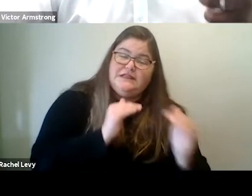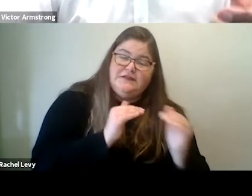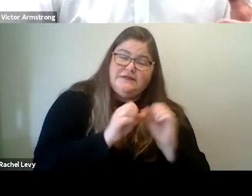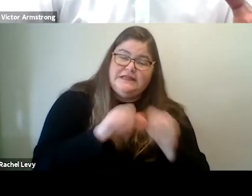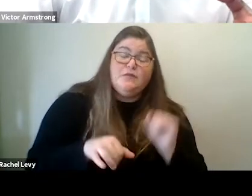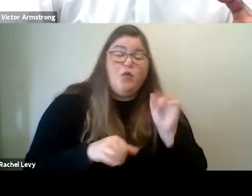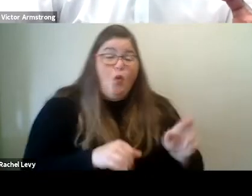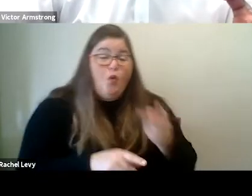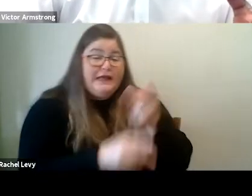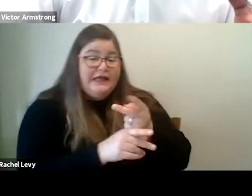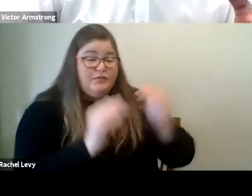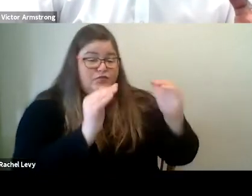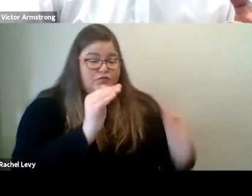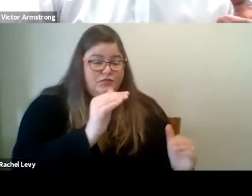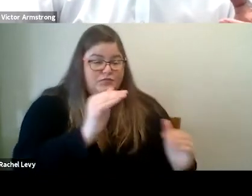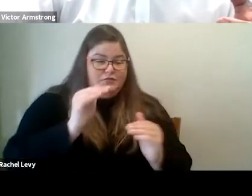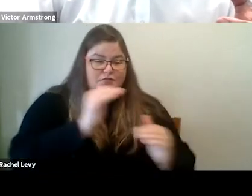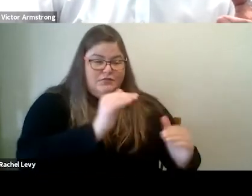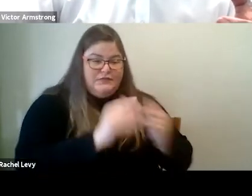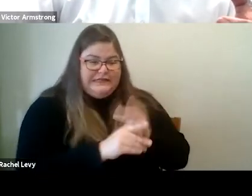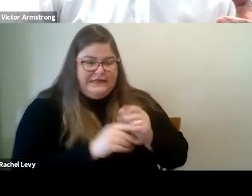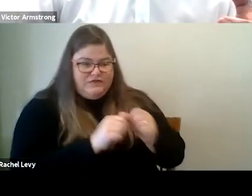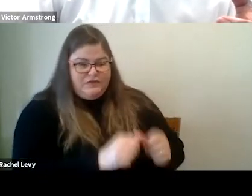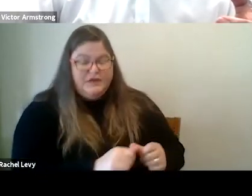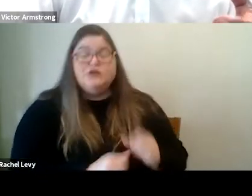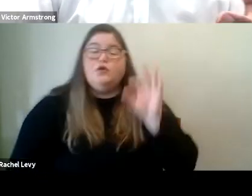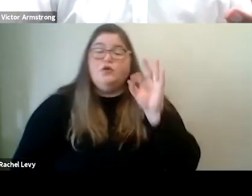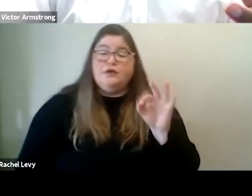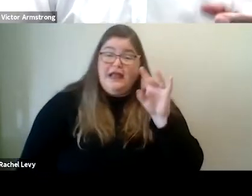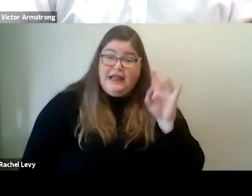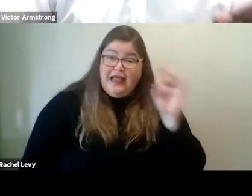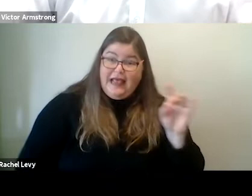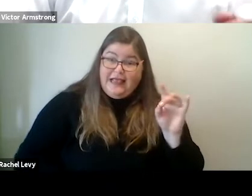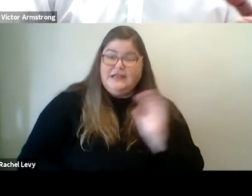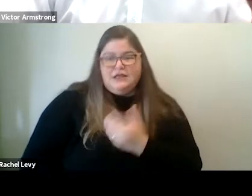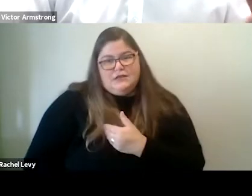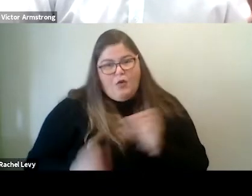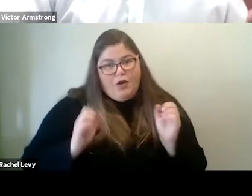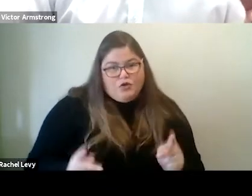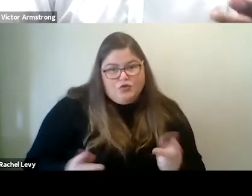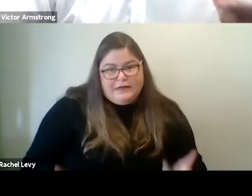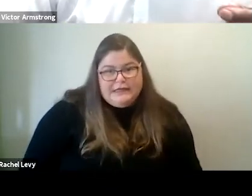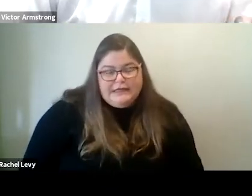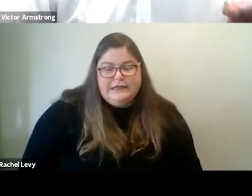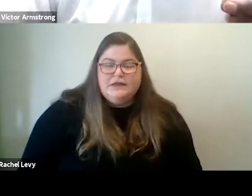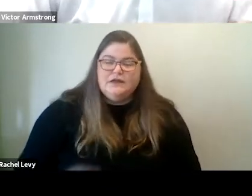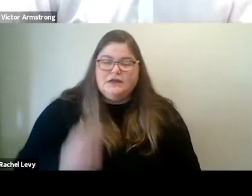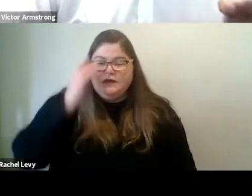inequity, and 988, again, is our opportunity. According to the Washington Post police shooting